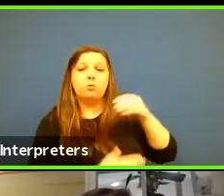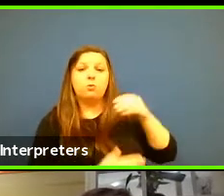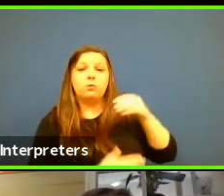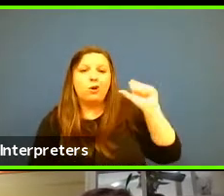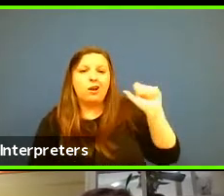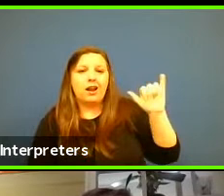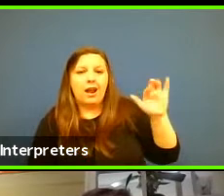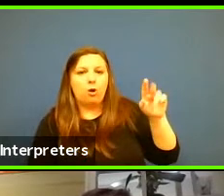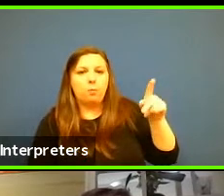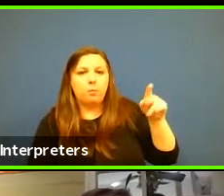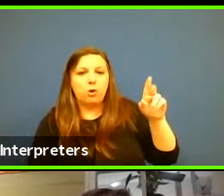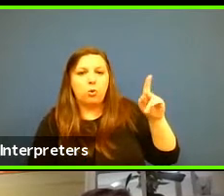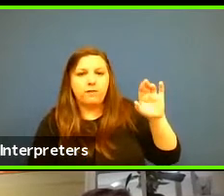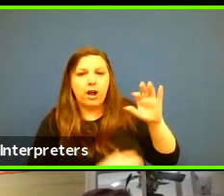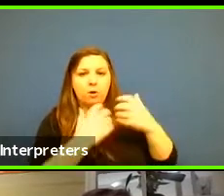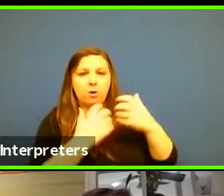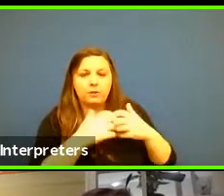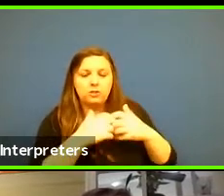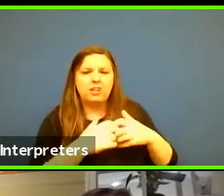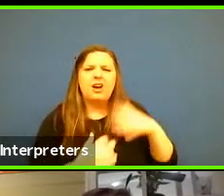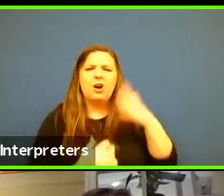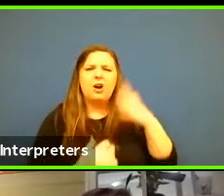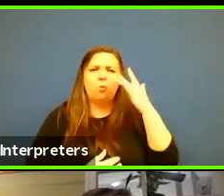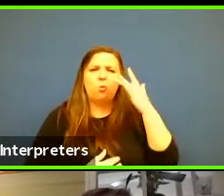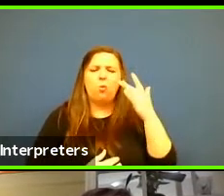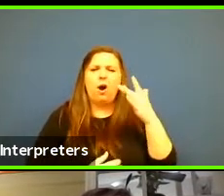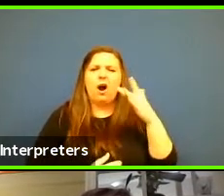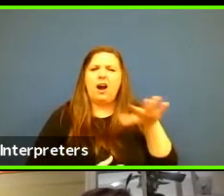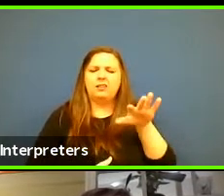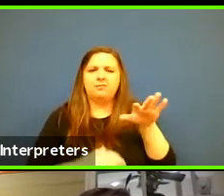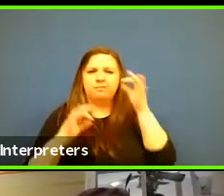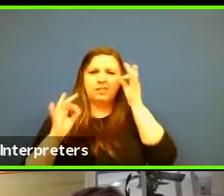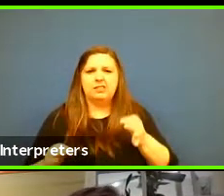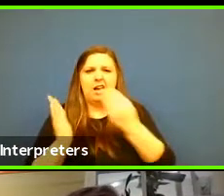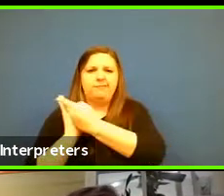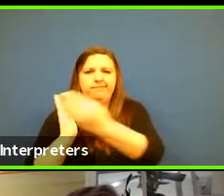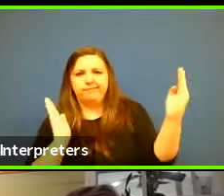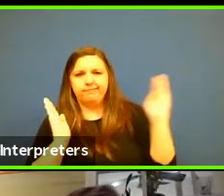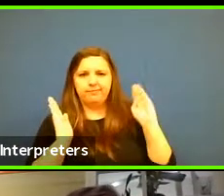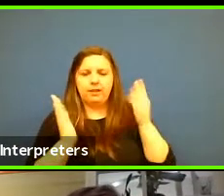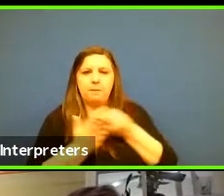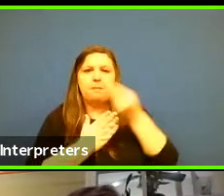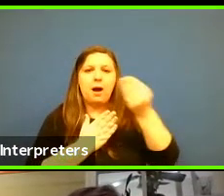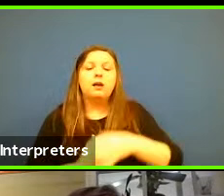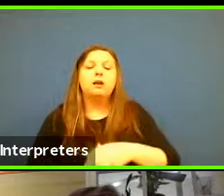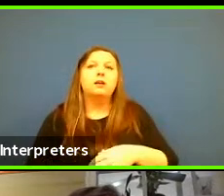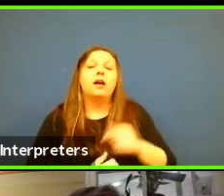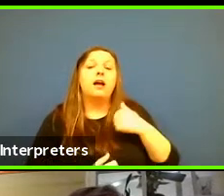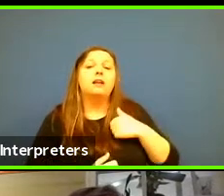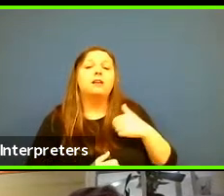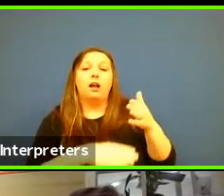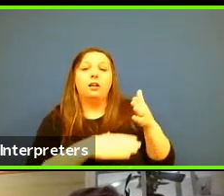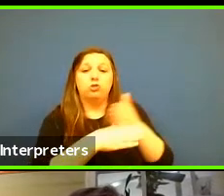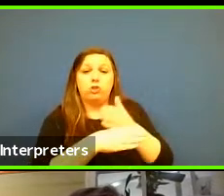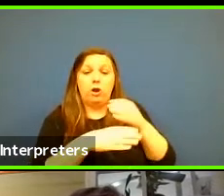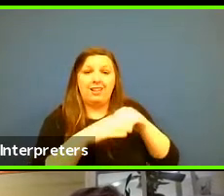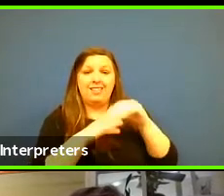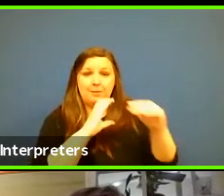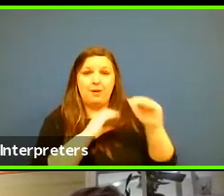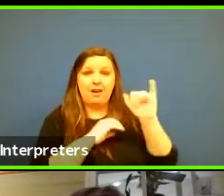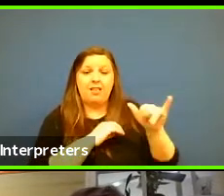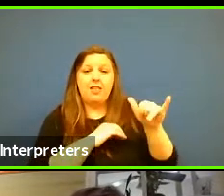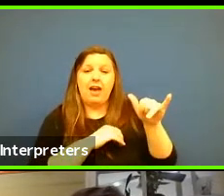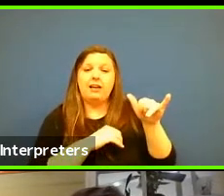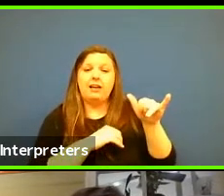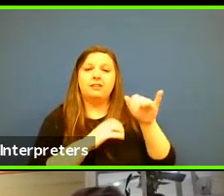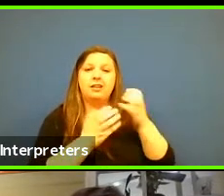of why those partitions were chosen. I did share back in the email with each of you that that piece of